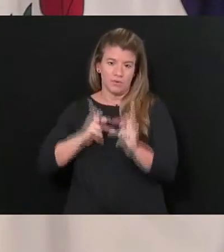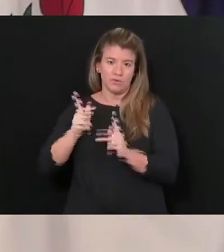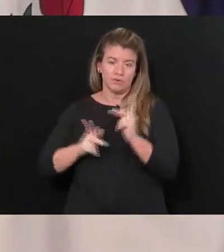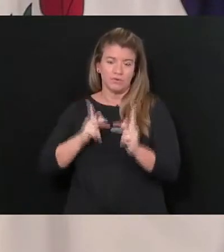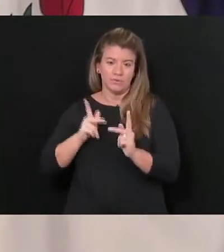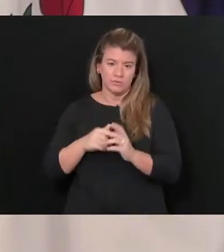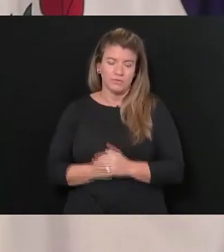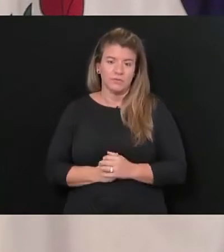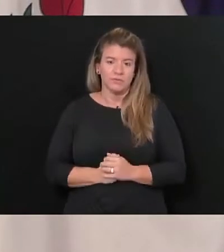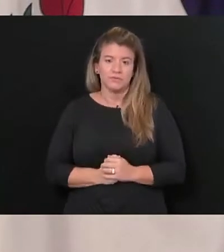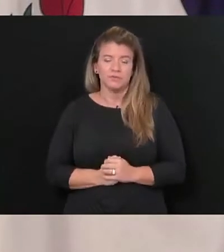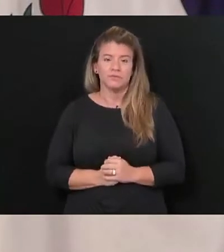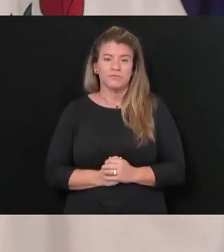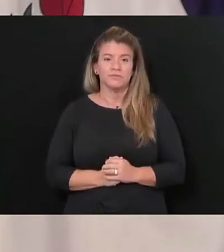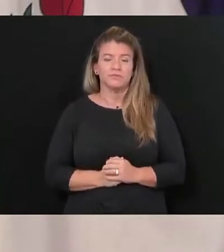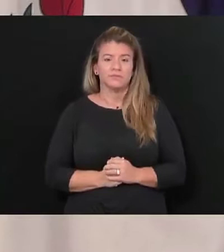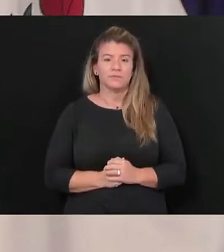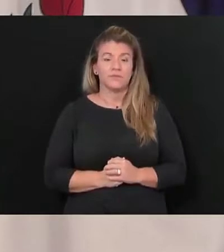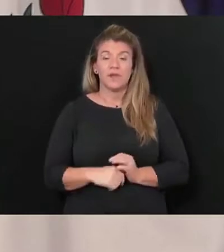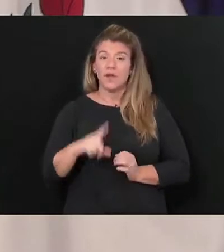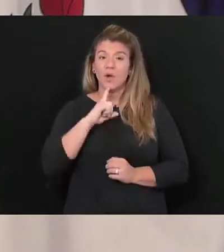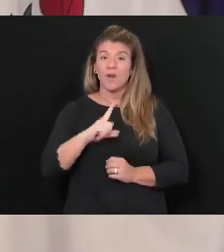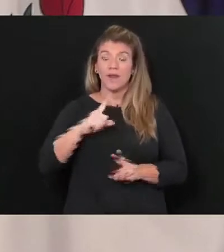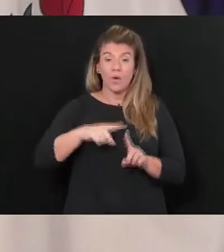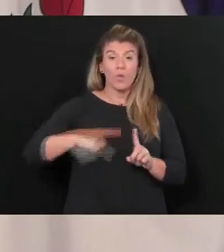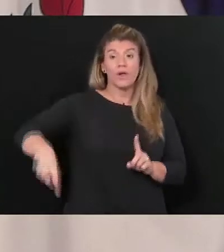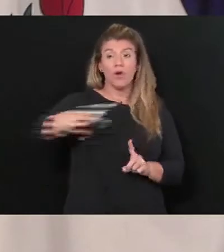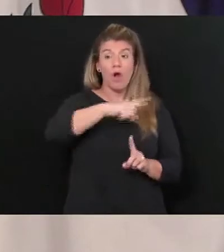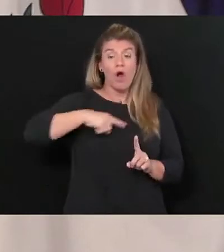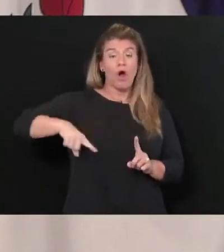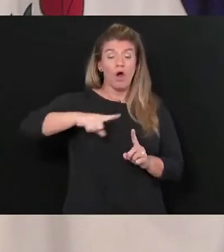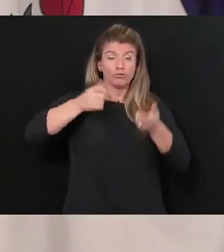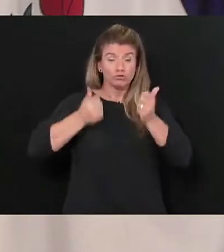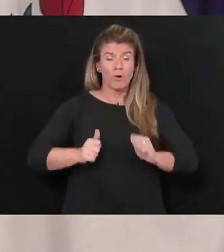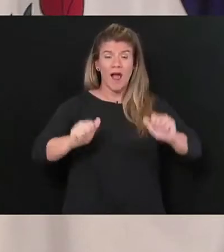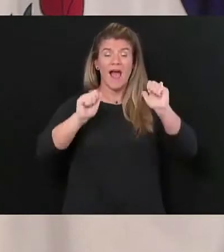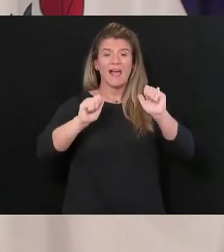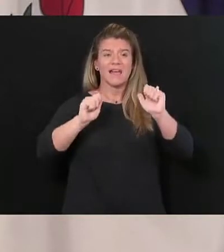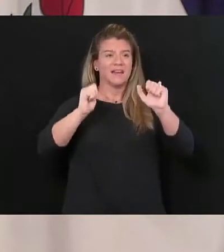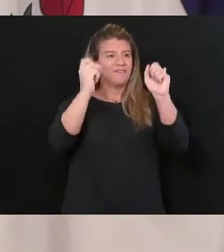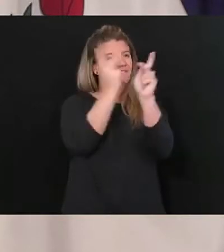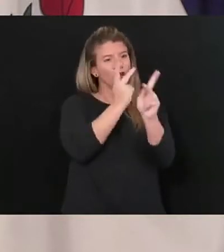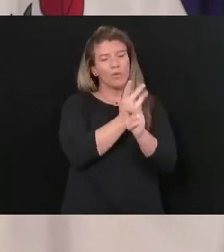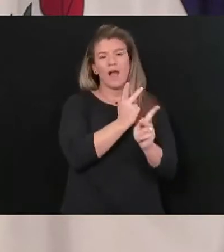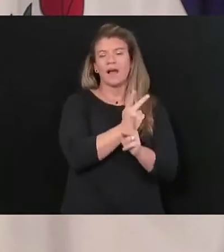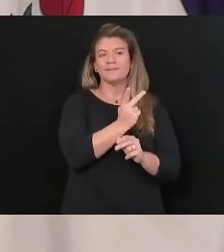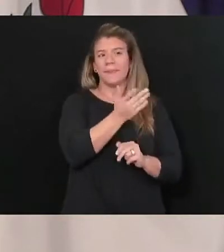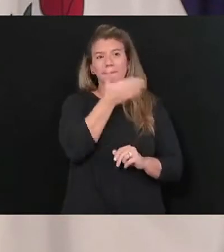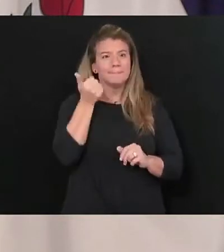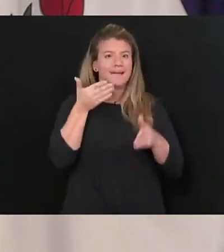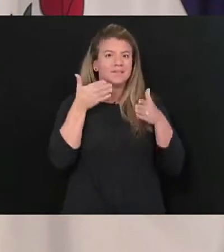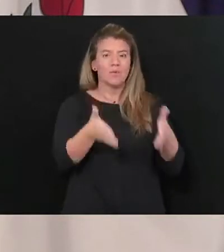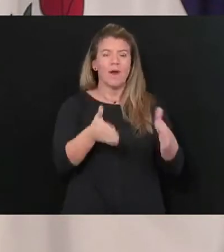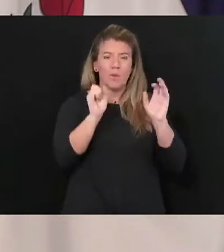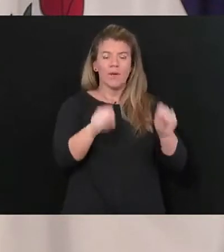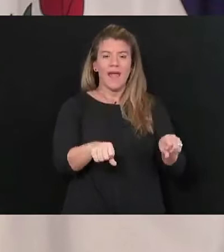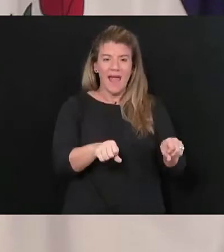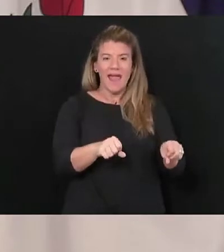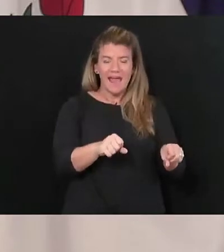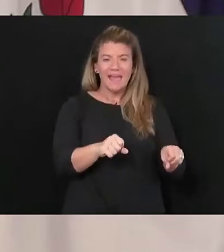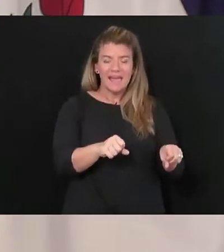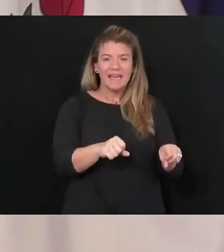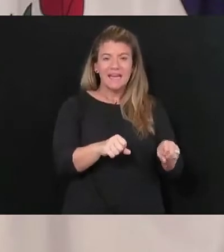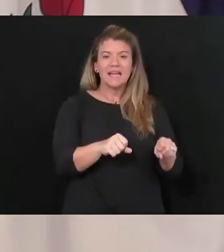And know we're all on our way to try in every way we possibly can to rid ourselves of